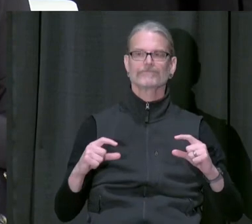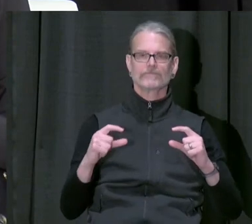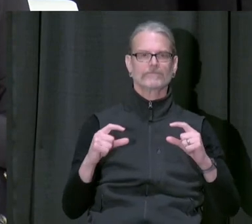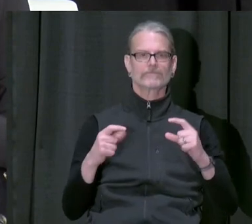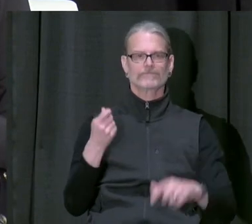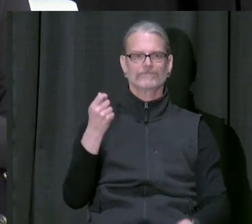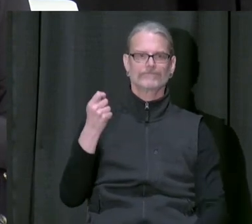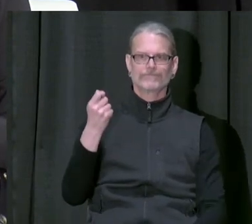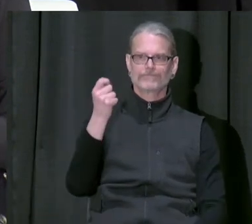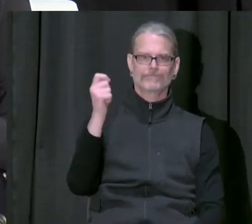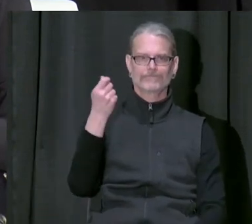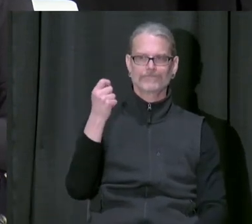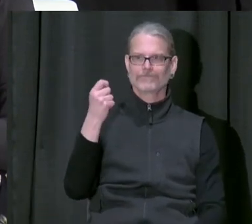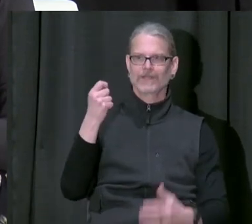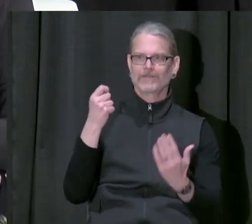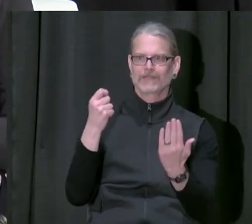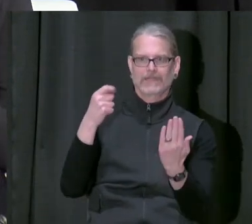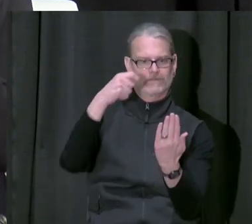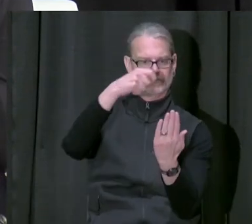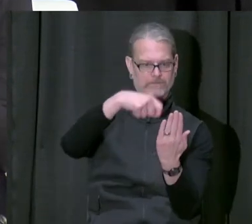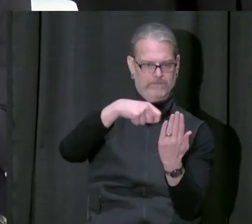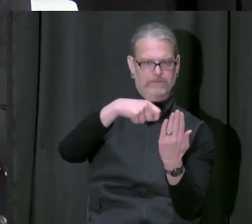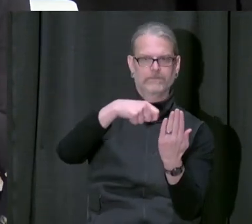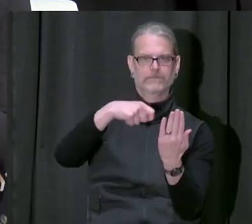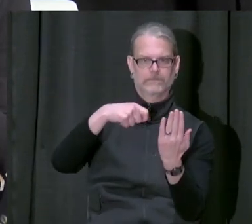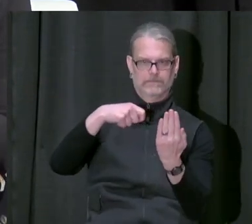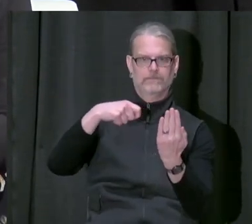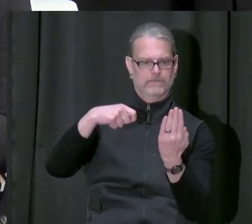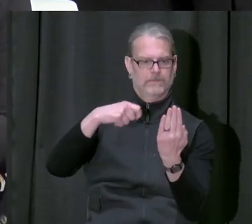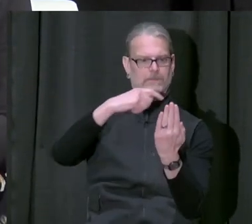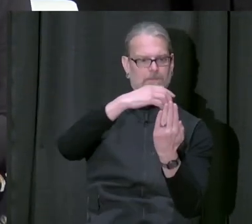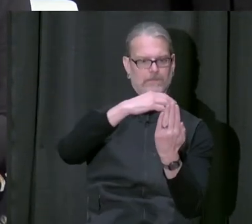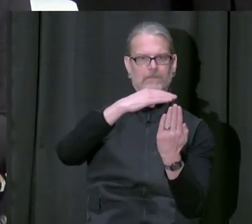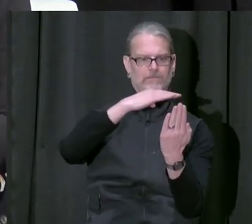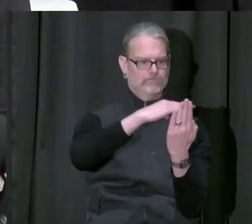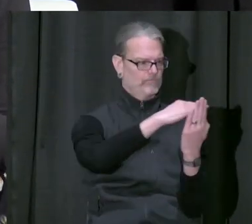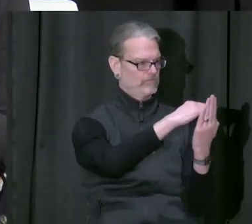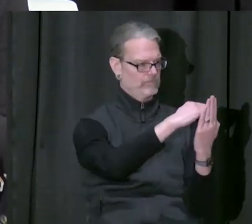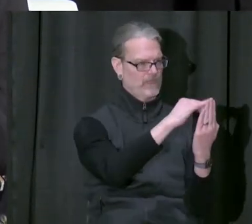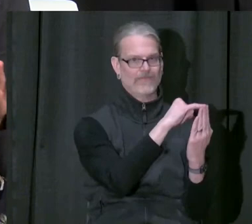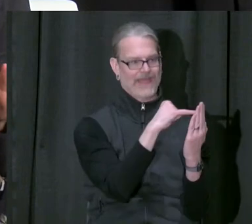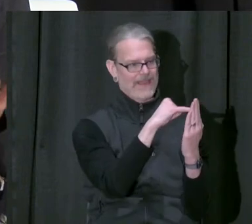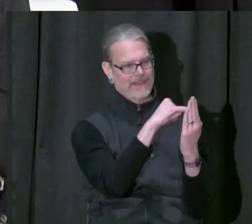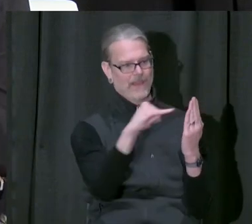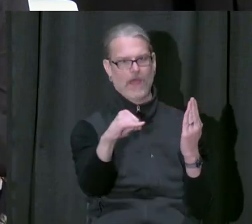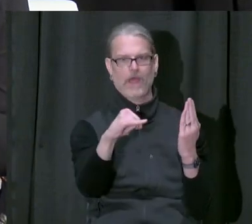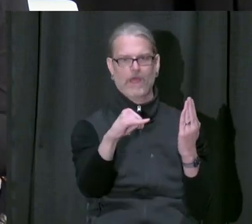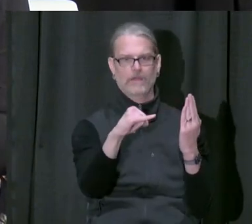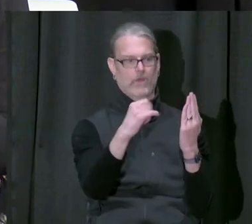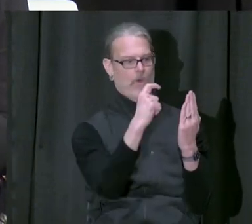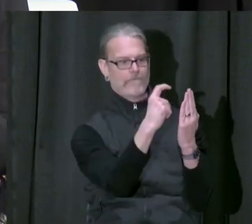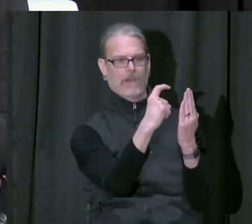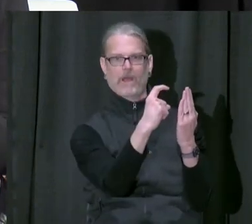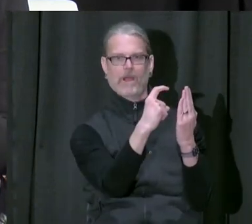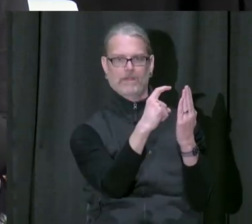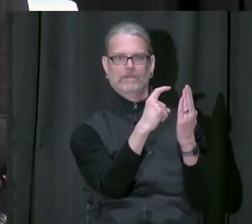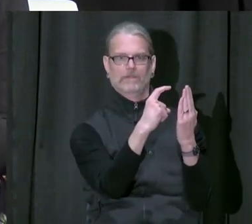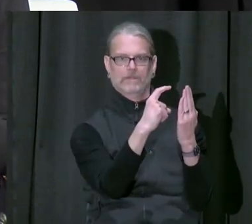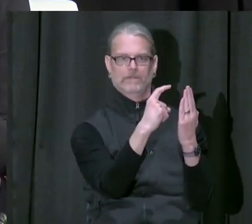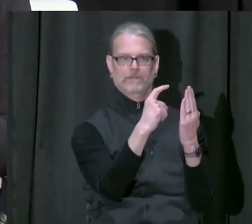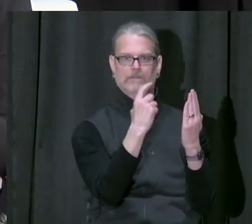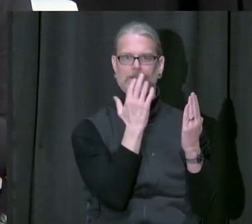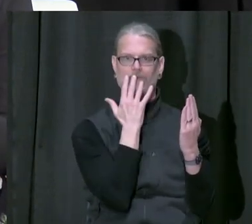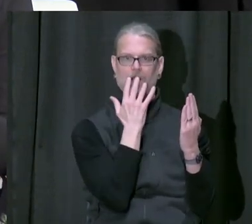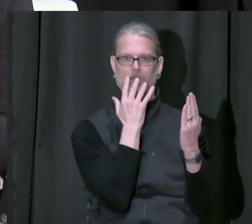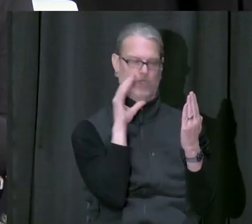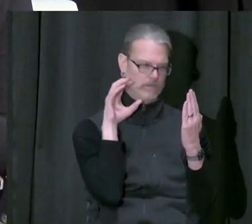digitally. And so you can customize that reading ruler, and it essentially overlays a block of color across the screen, and